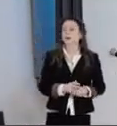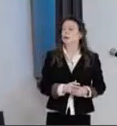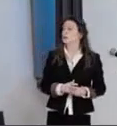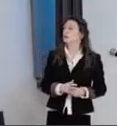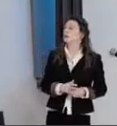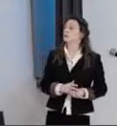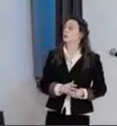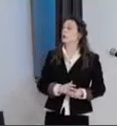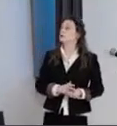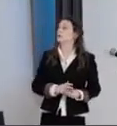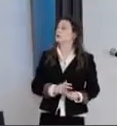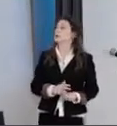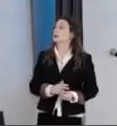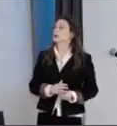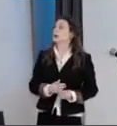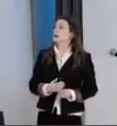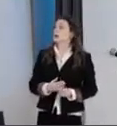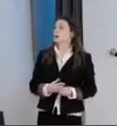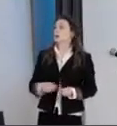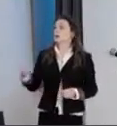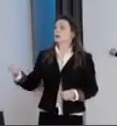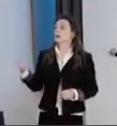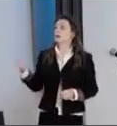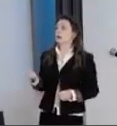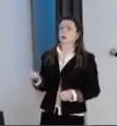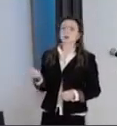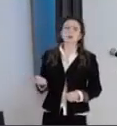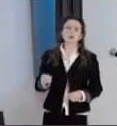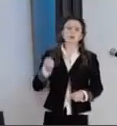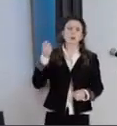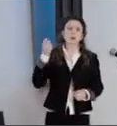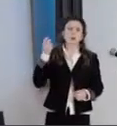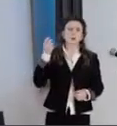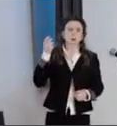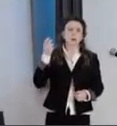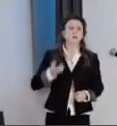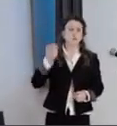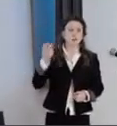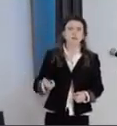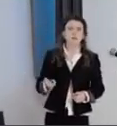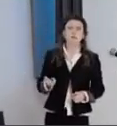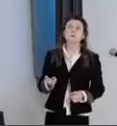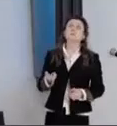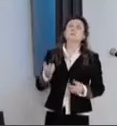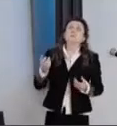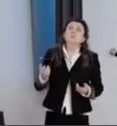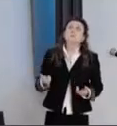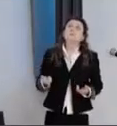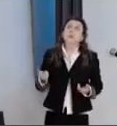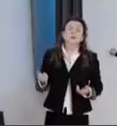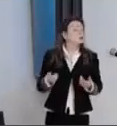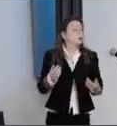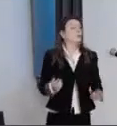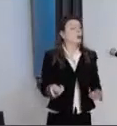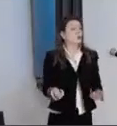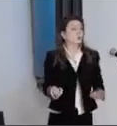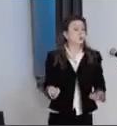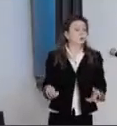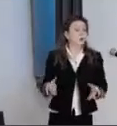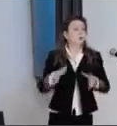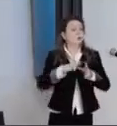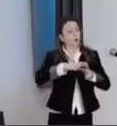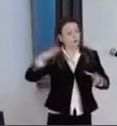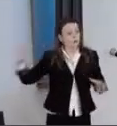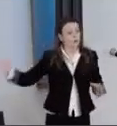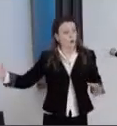reality. And I think that because of this, this is an interesting case because this makes Zangul's thesis initially